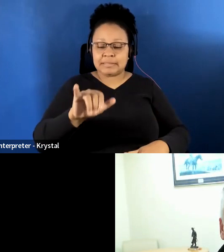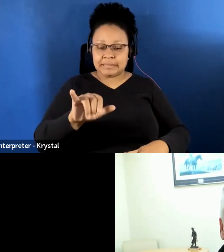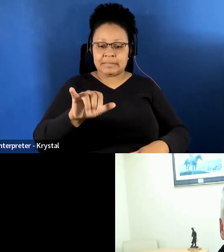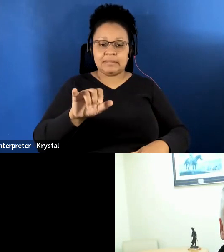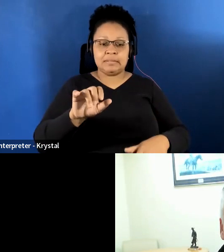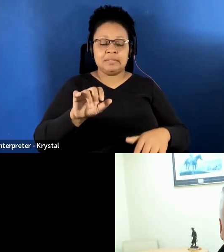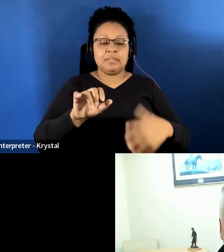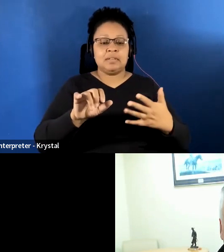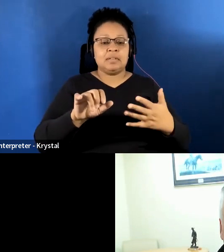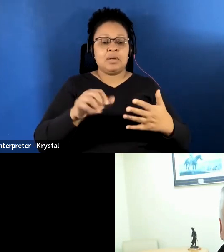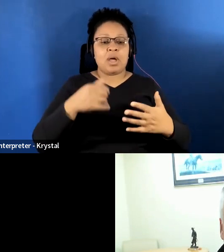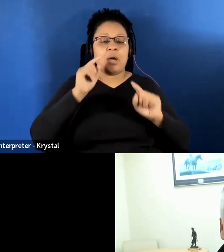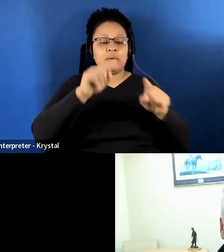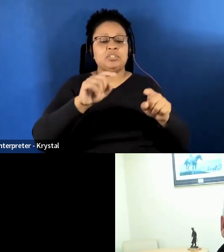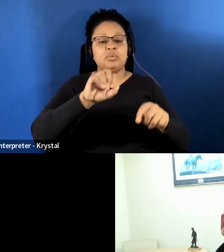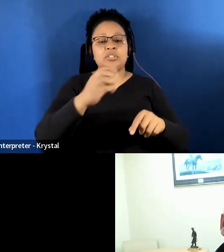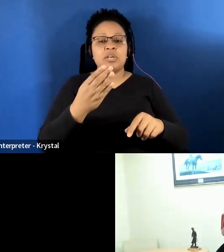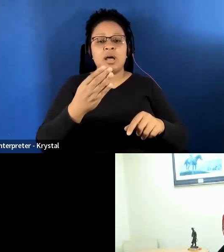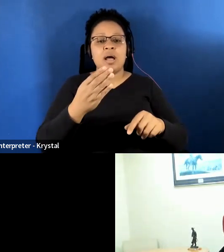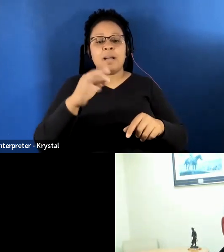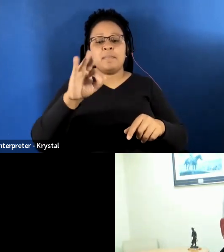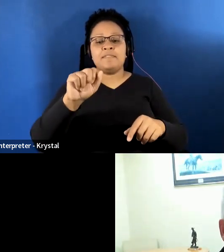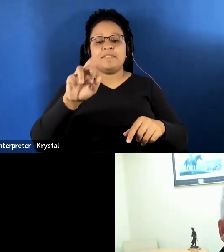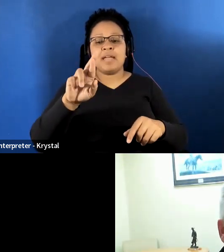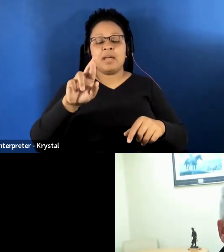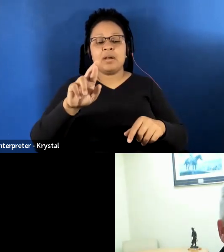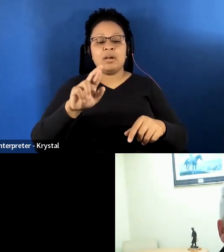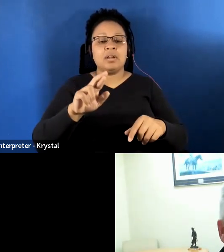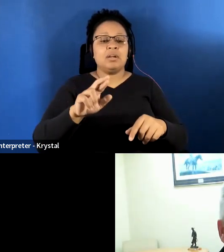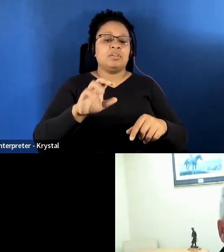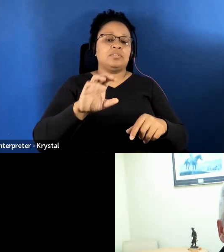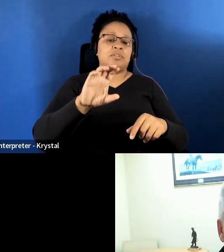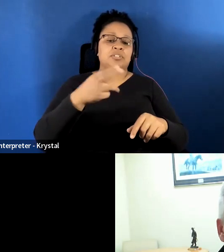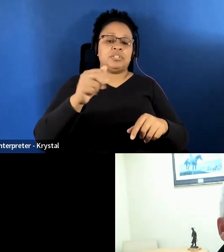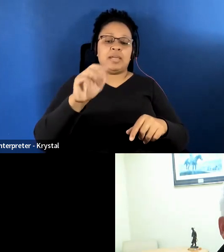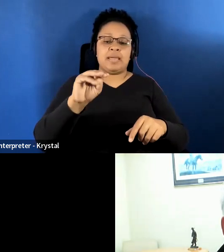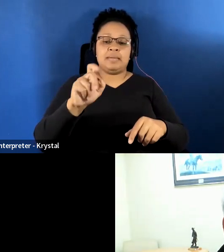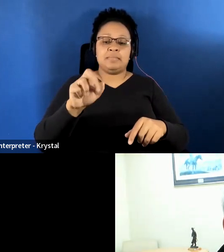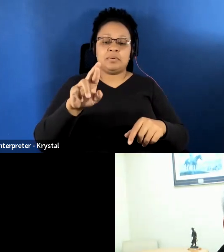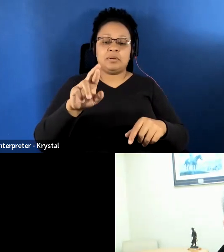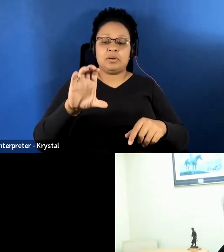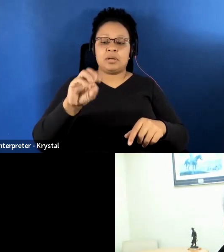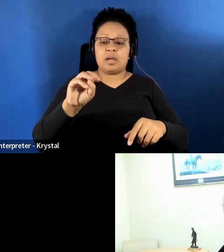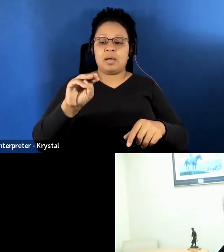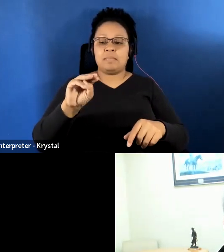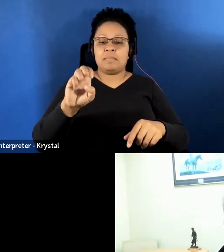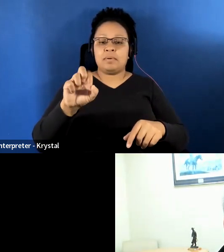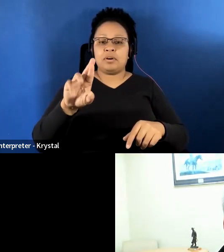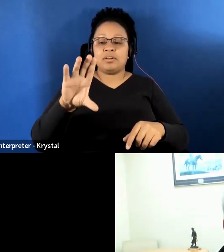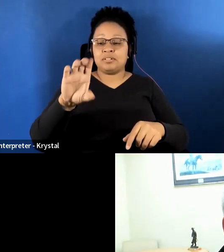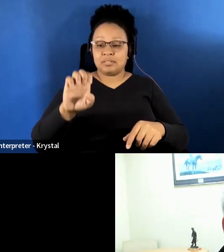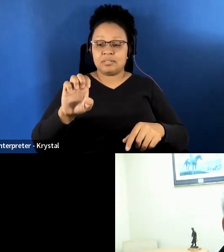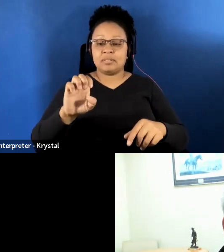That's a big job fair that's put on by the Chamber of Commerce. And we used to call it the homecoming job fair. Come home and come back to these mountains and go to